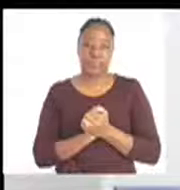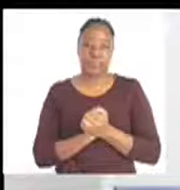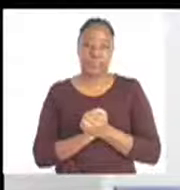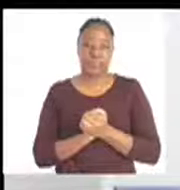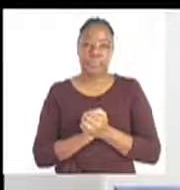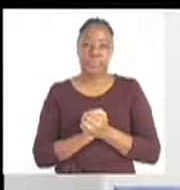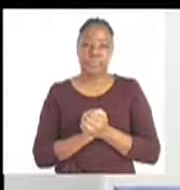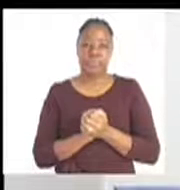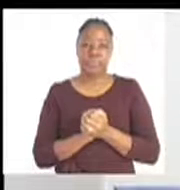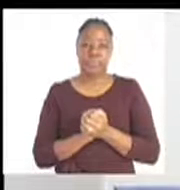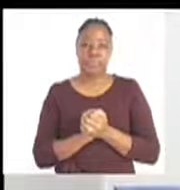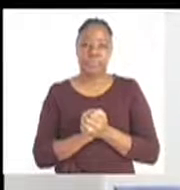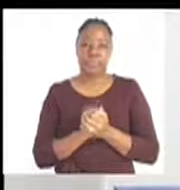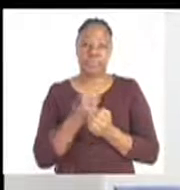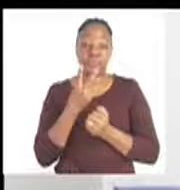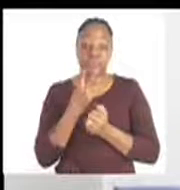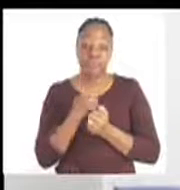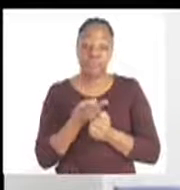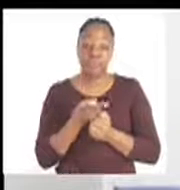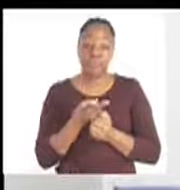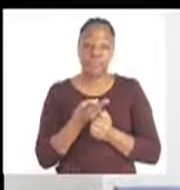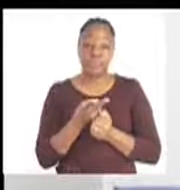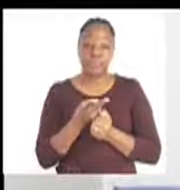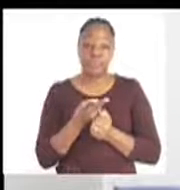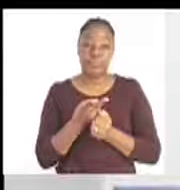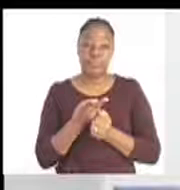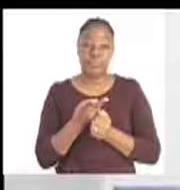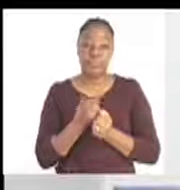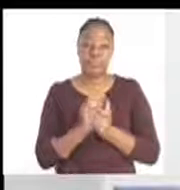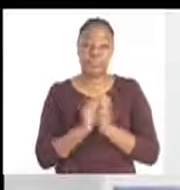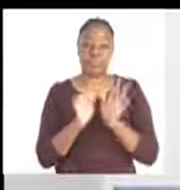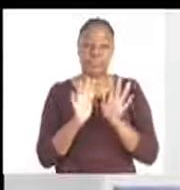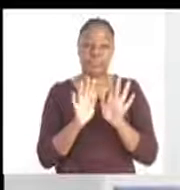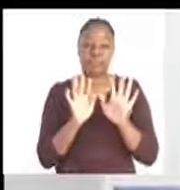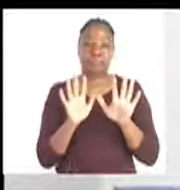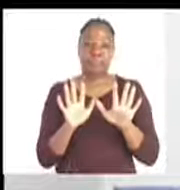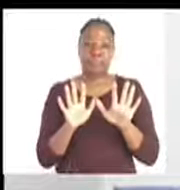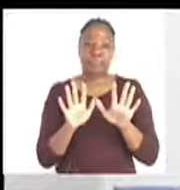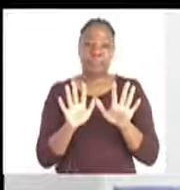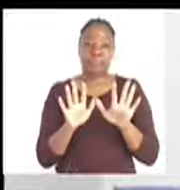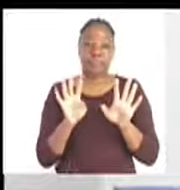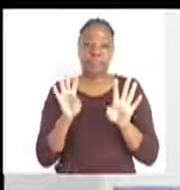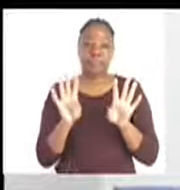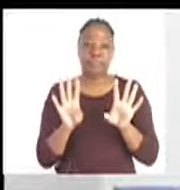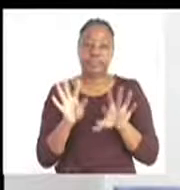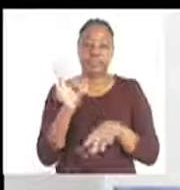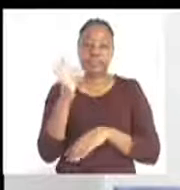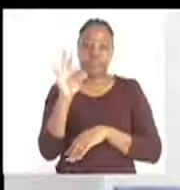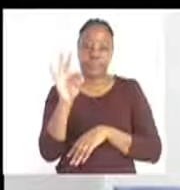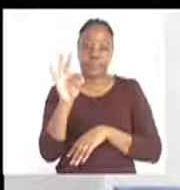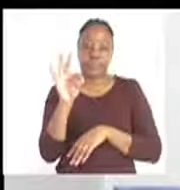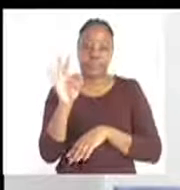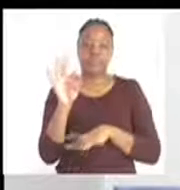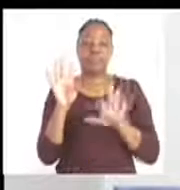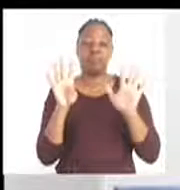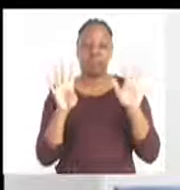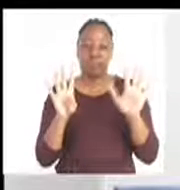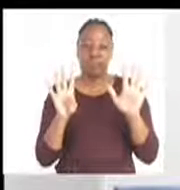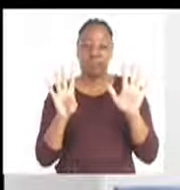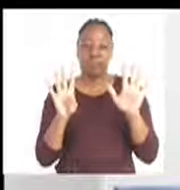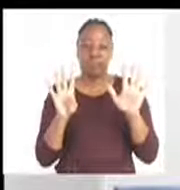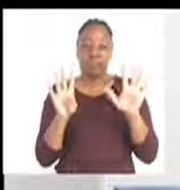check. So we are going to have our 9 fingers. Show me your 9